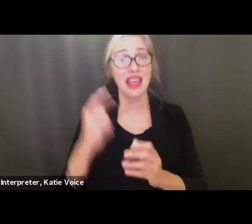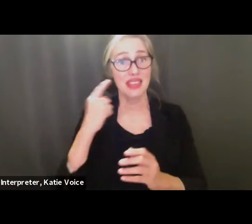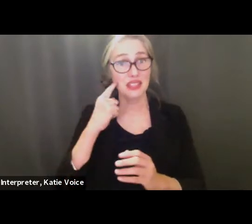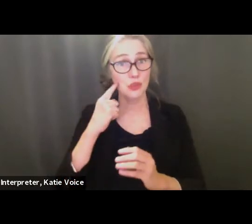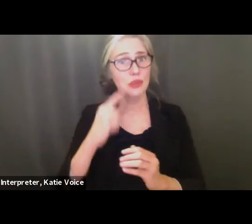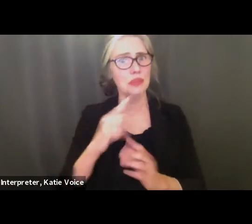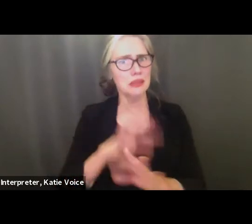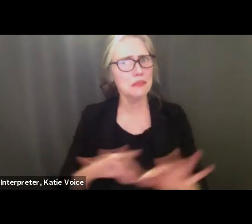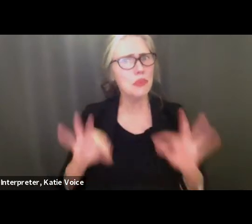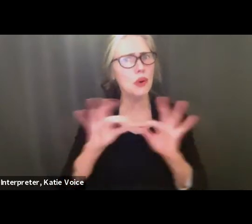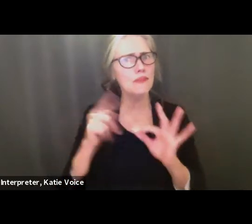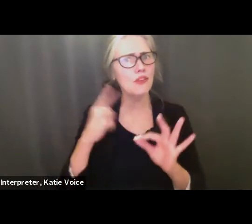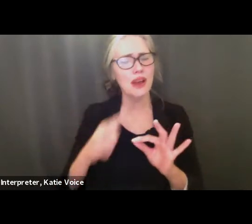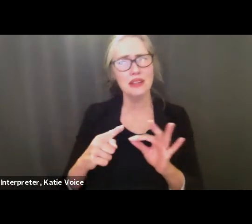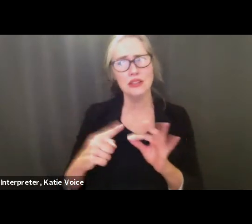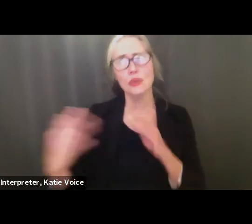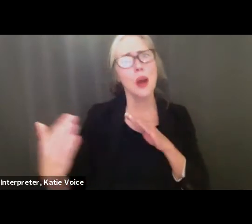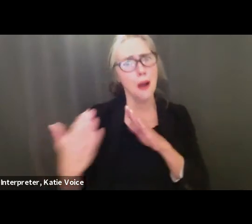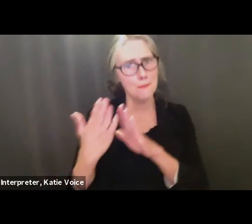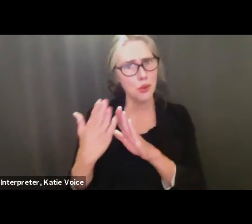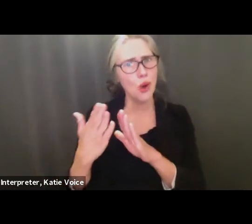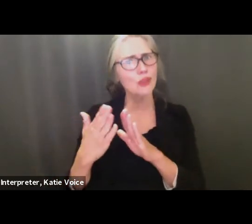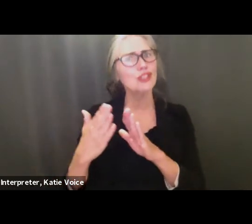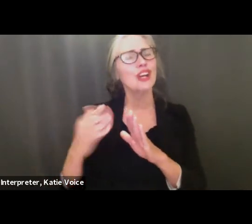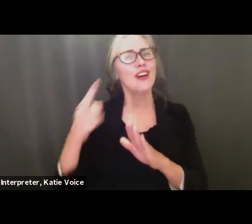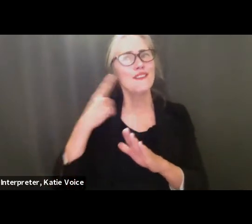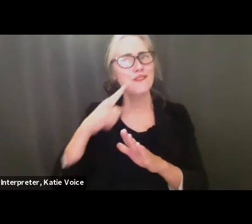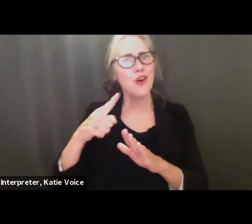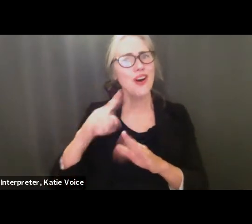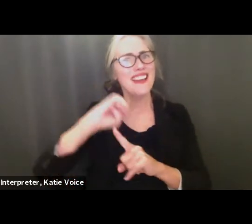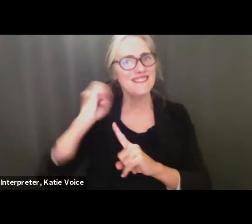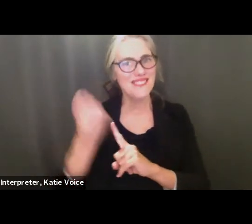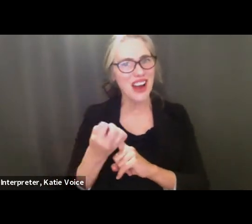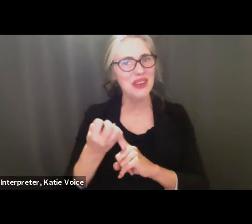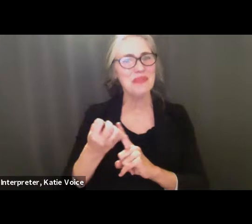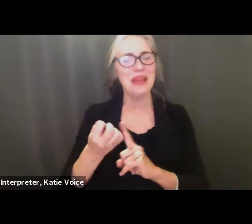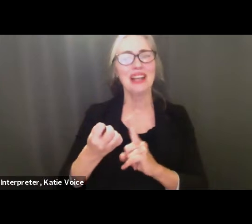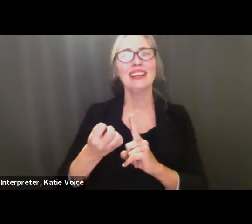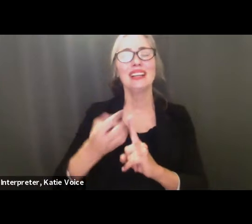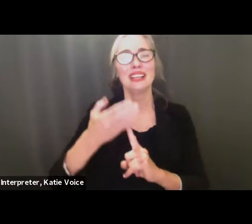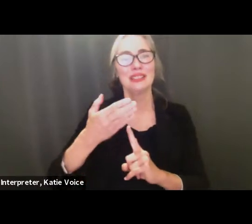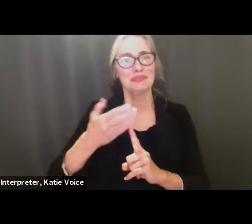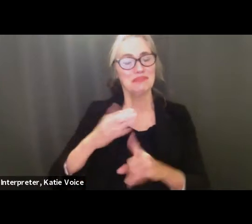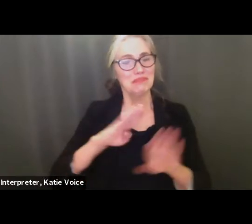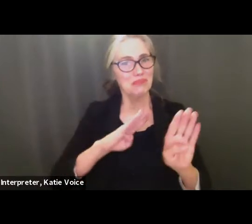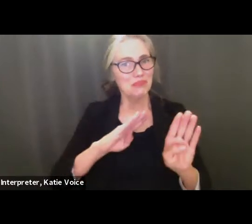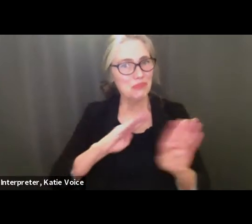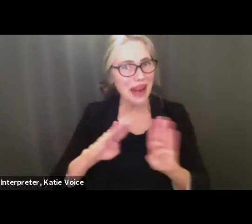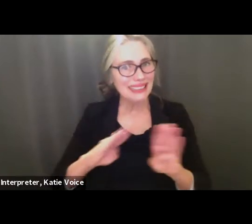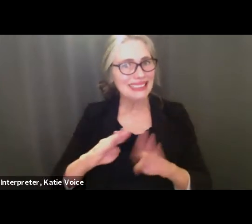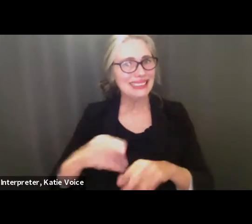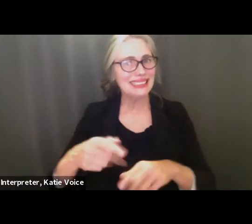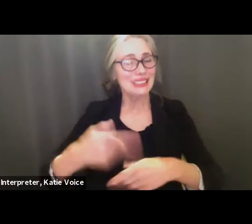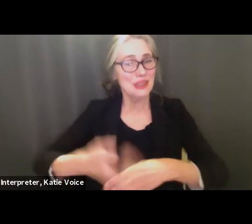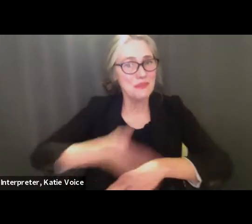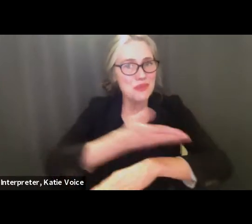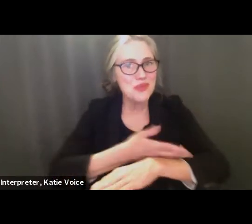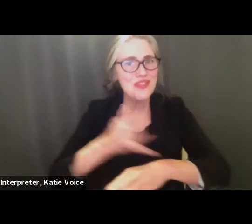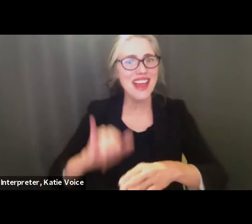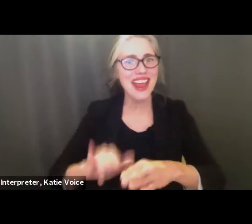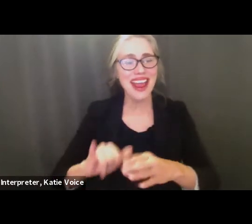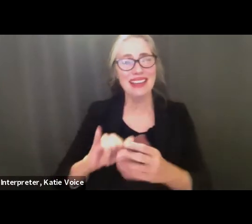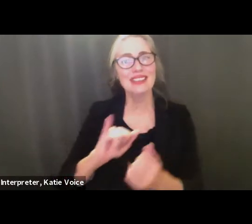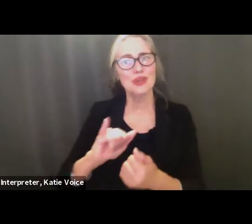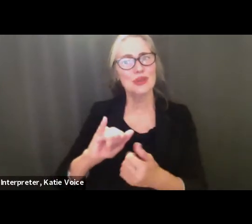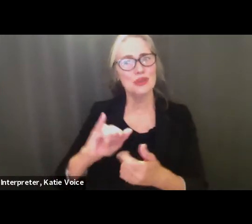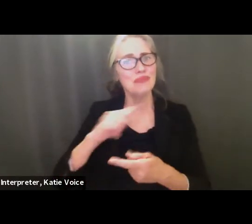environmental issues and sustainability practices. So I wanted to leave that with you and then turn this item over to you for any questions that you